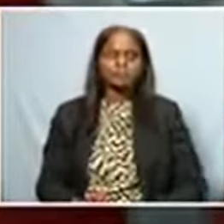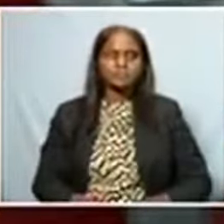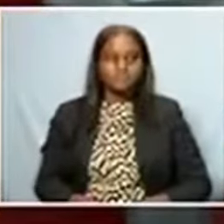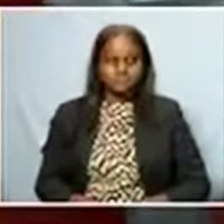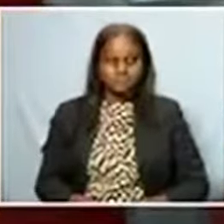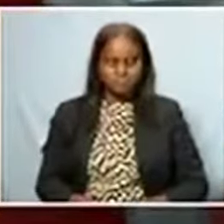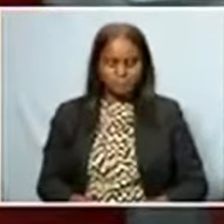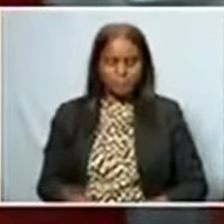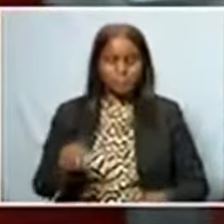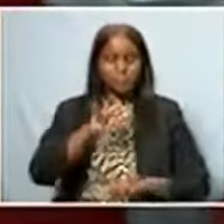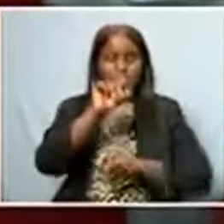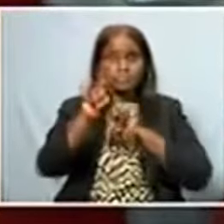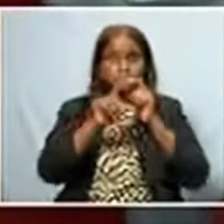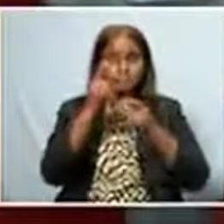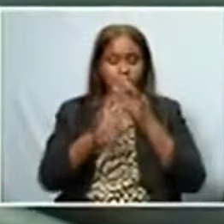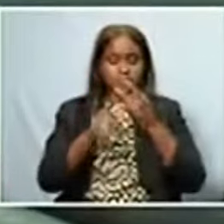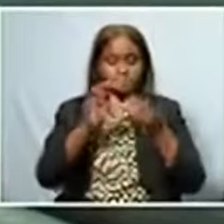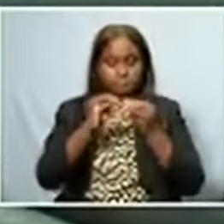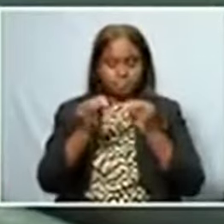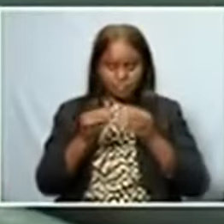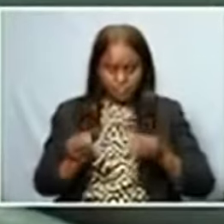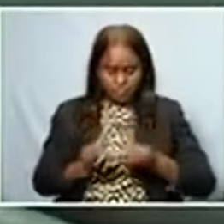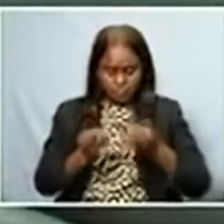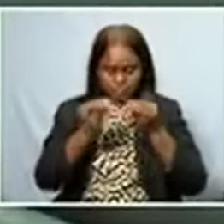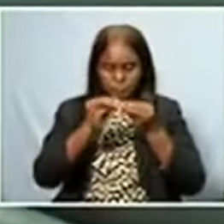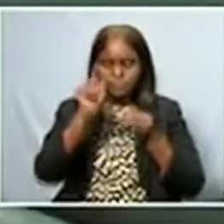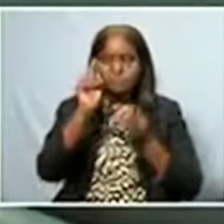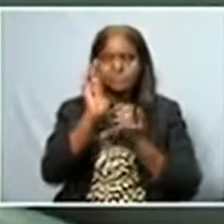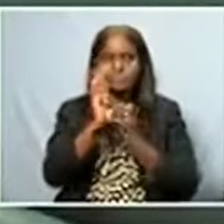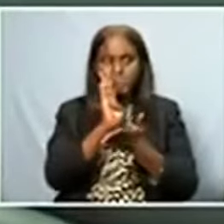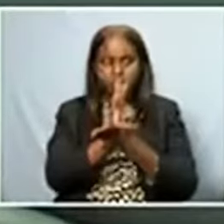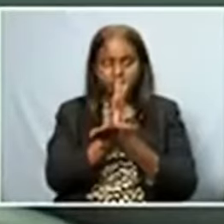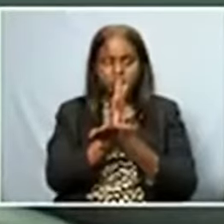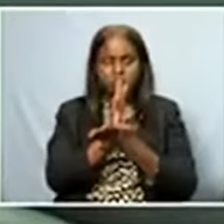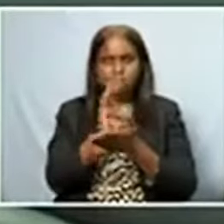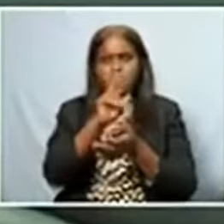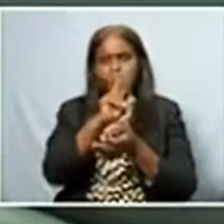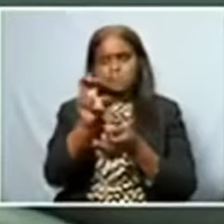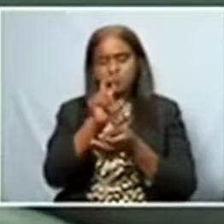The question is that head total